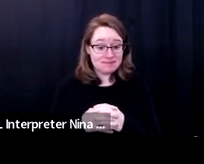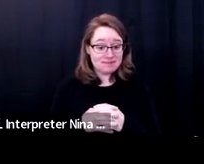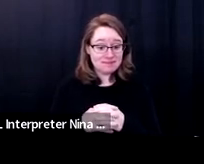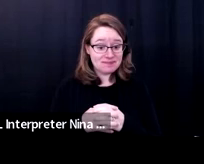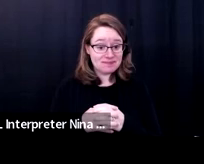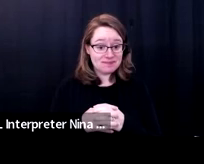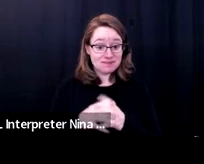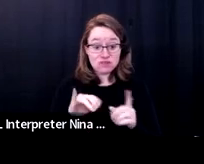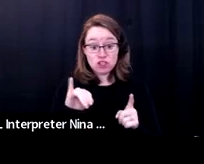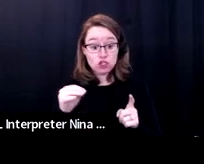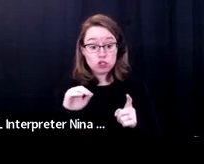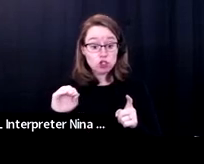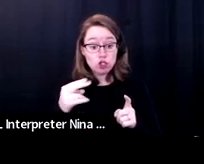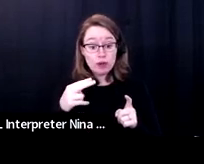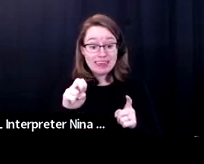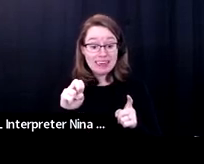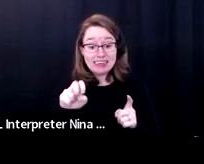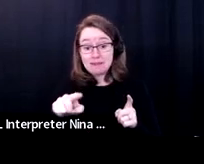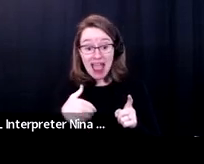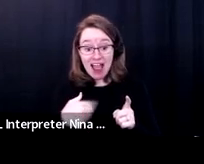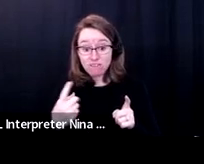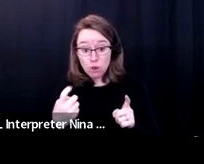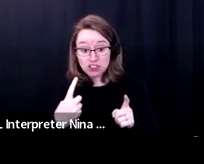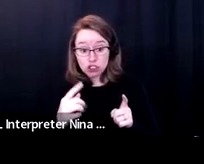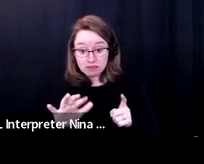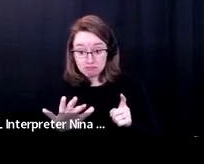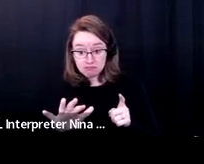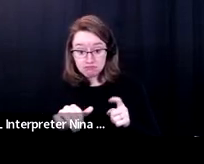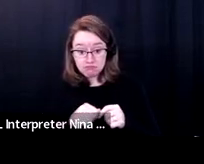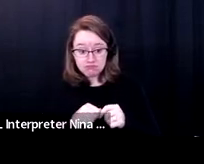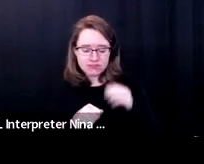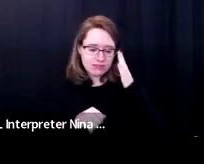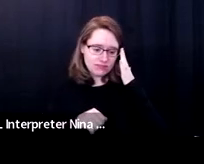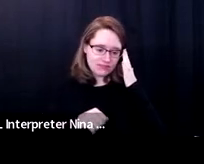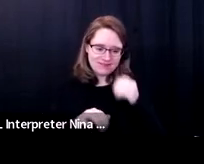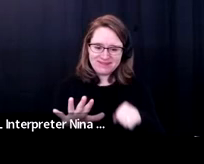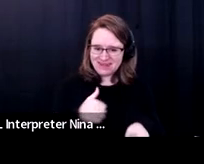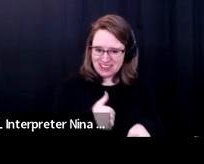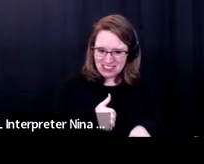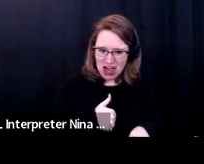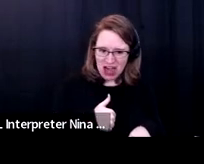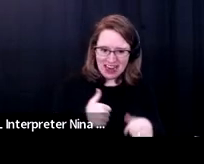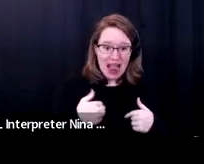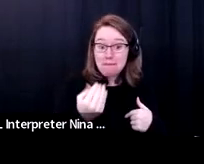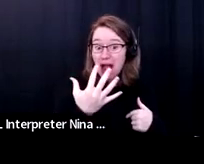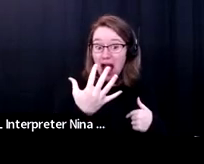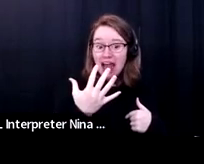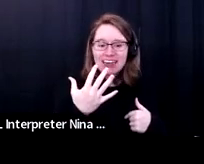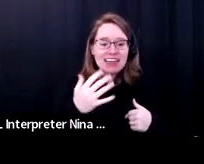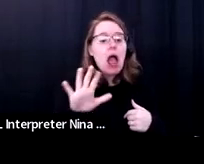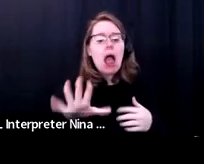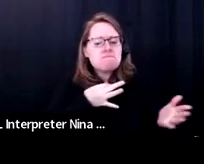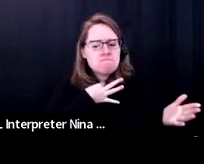Juhi, did you have a question? I see you lit up, and I'll just kind of watch for that. Oh, I'm sorry. I am curious. Could